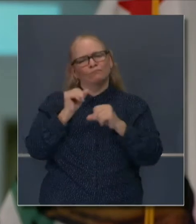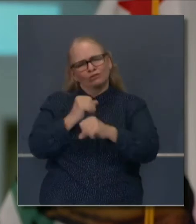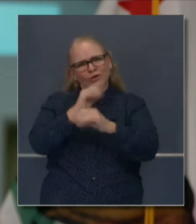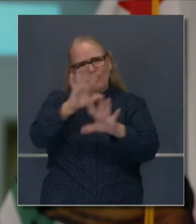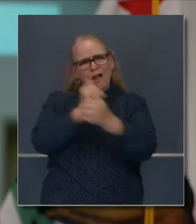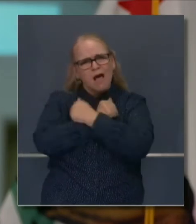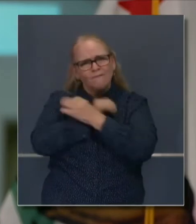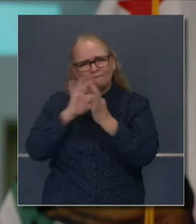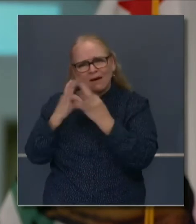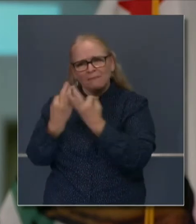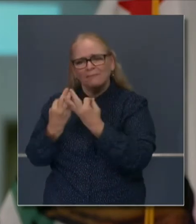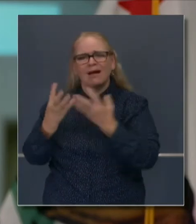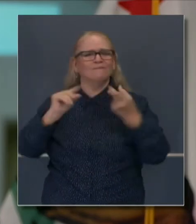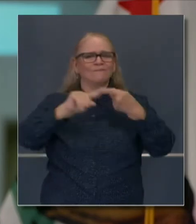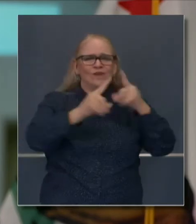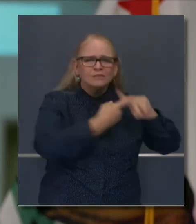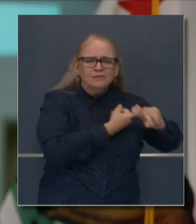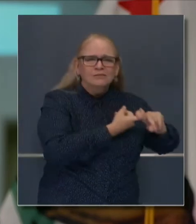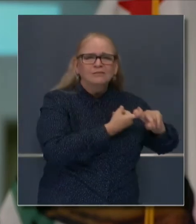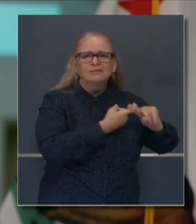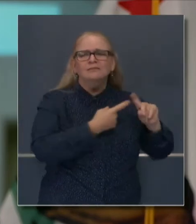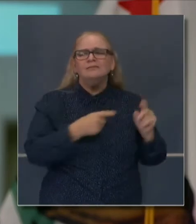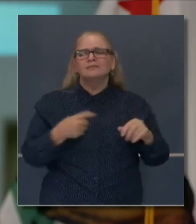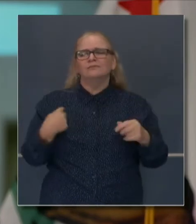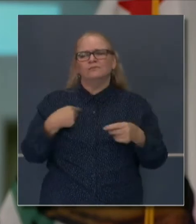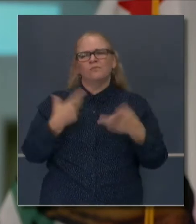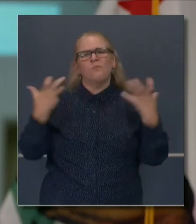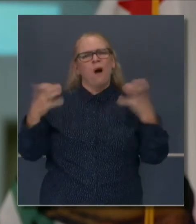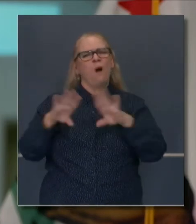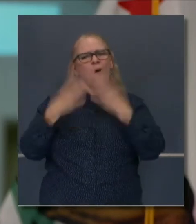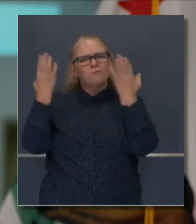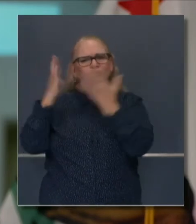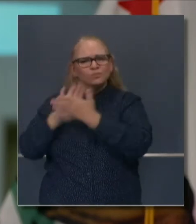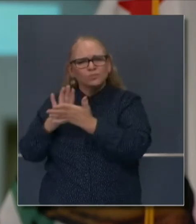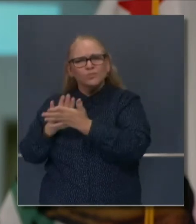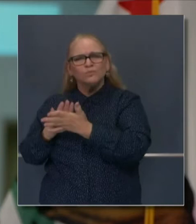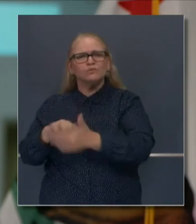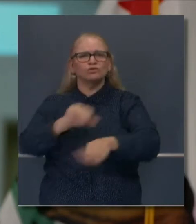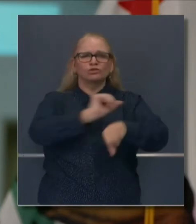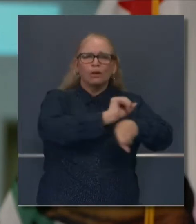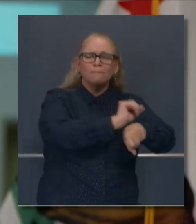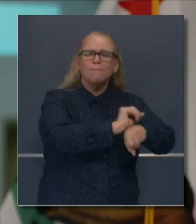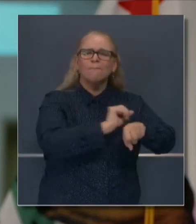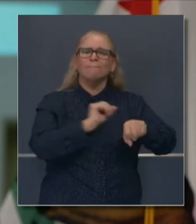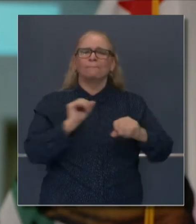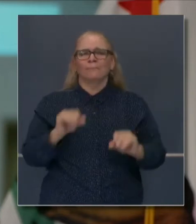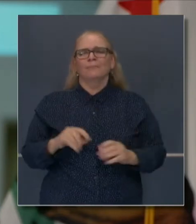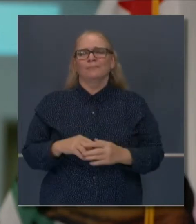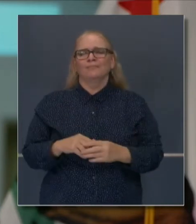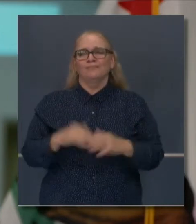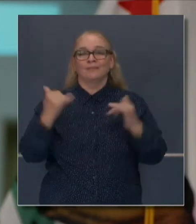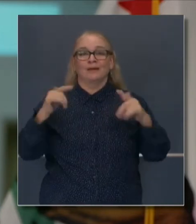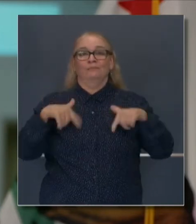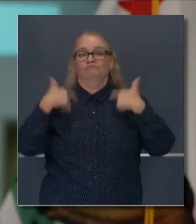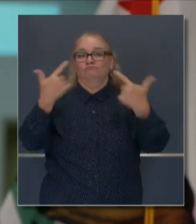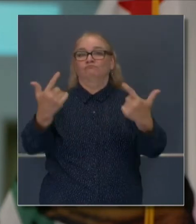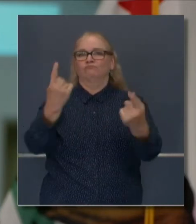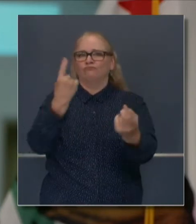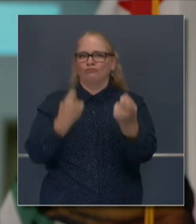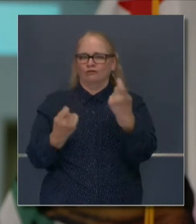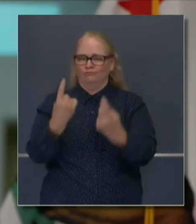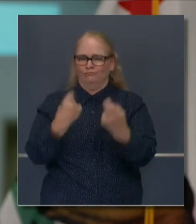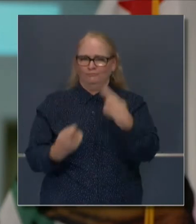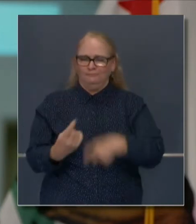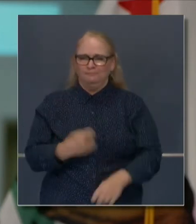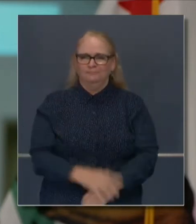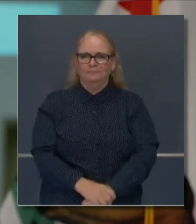safely reopen this economy and get our kids back into school. And with that, now that we've got our